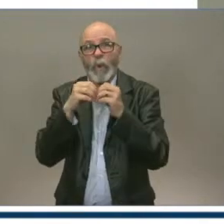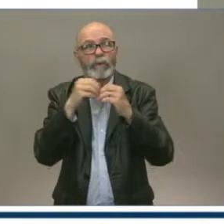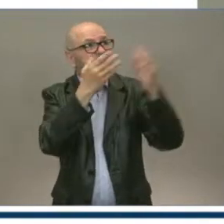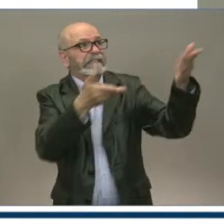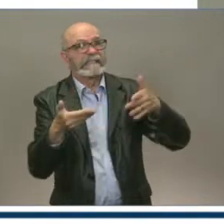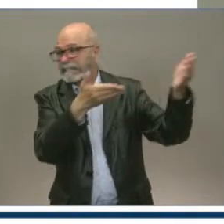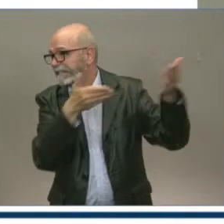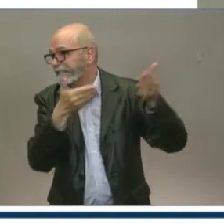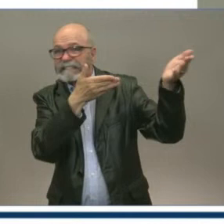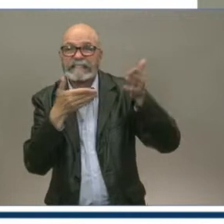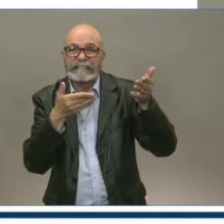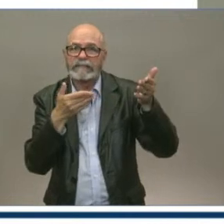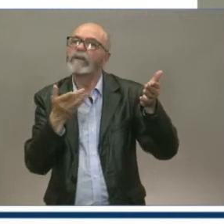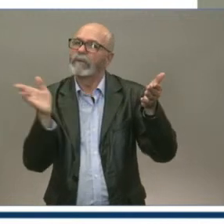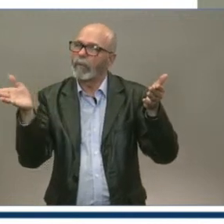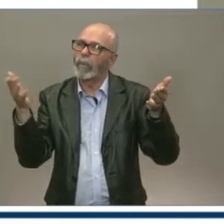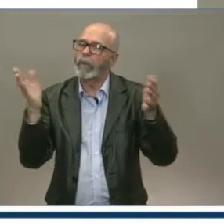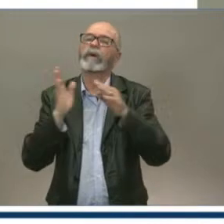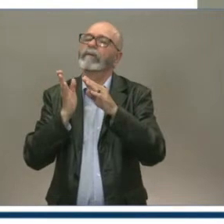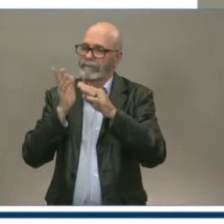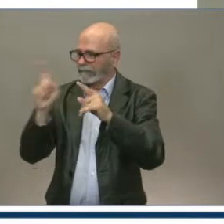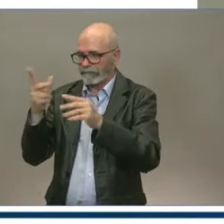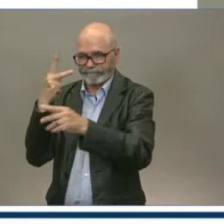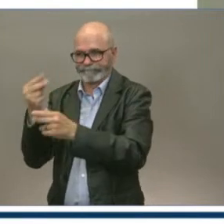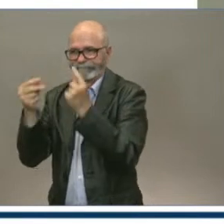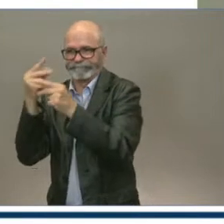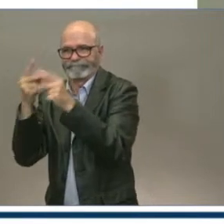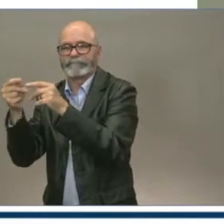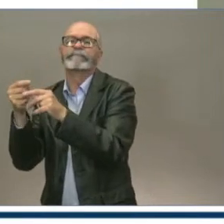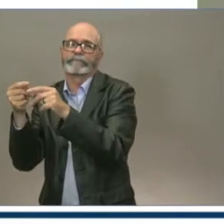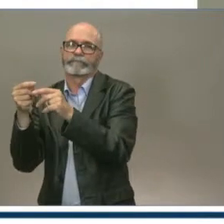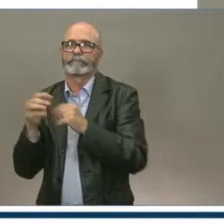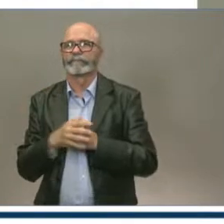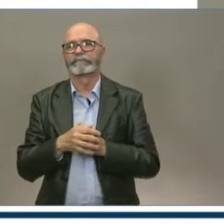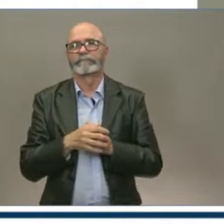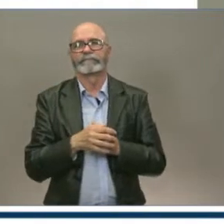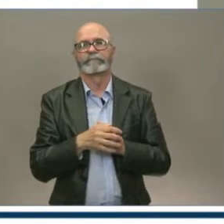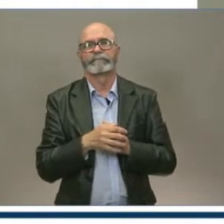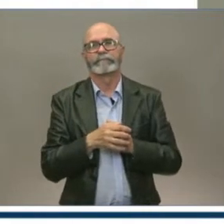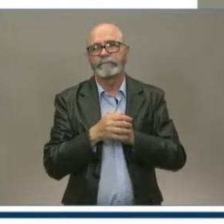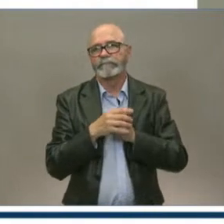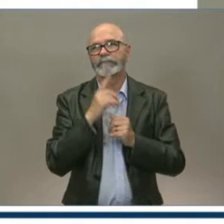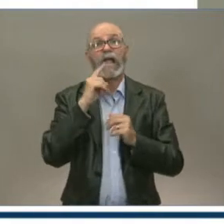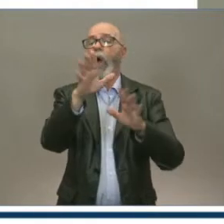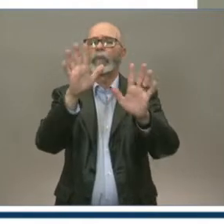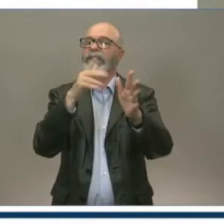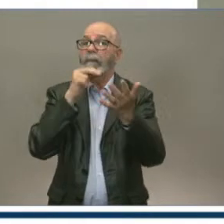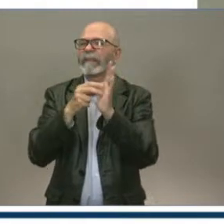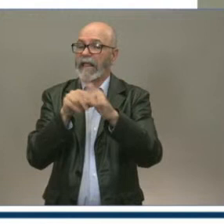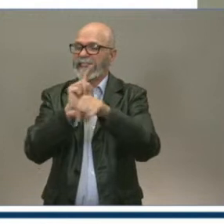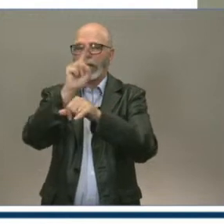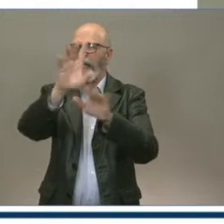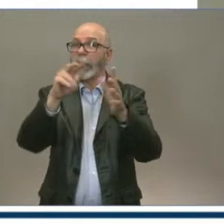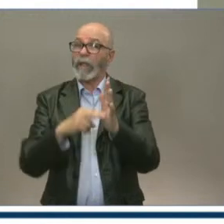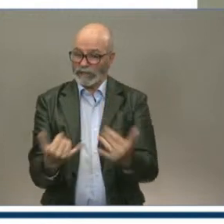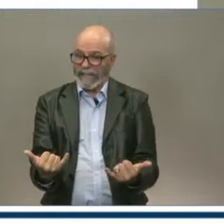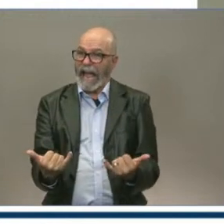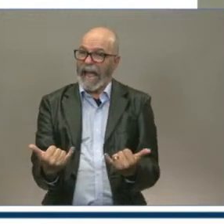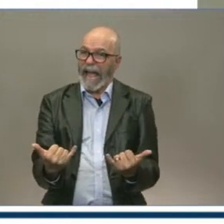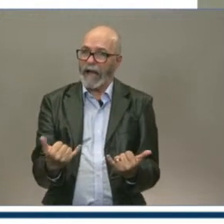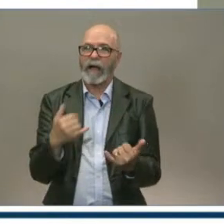that. And I just want to correct that it's not next week, it's today. Starting today, already we've had